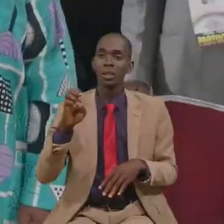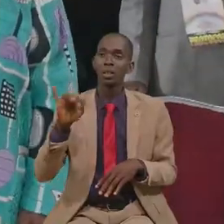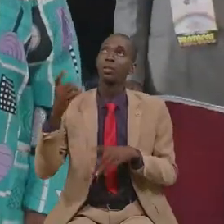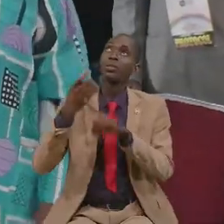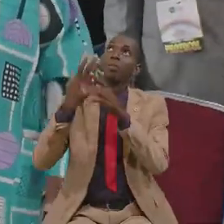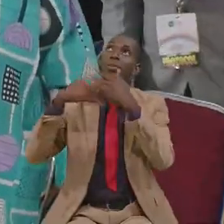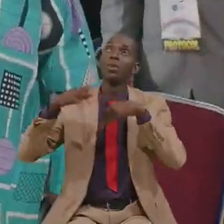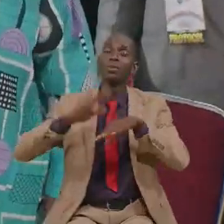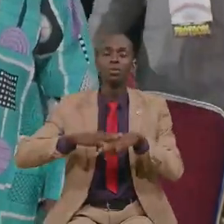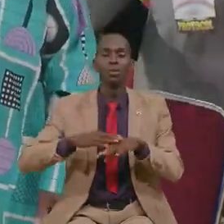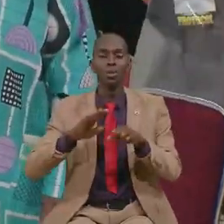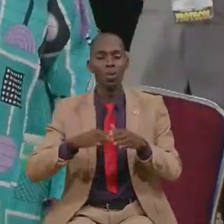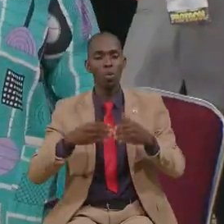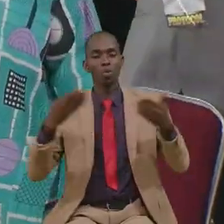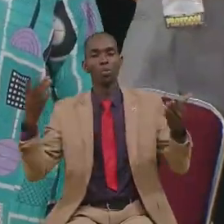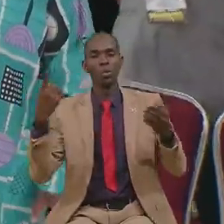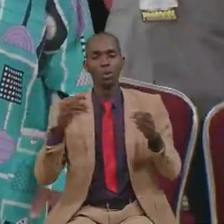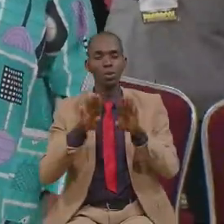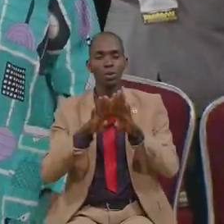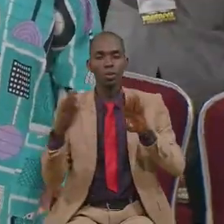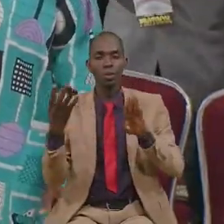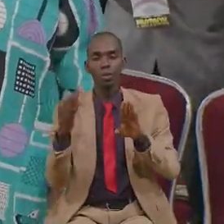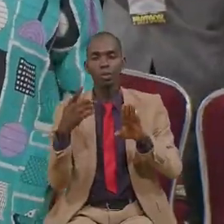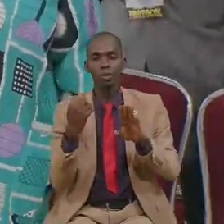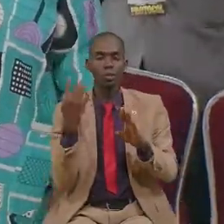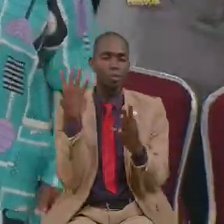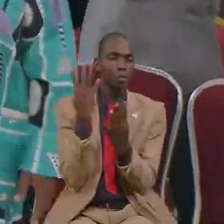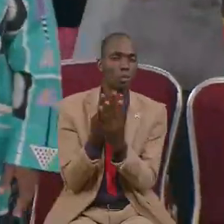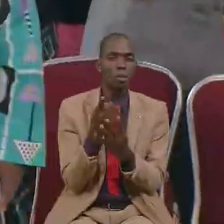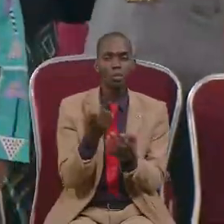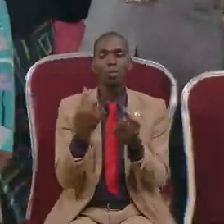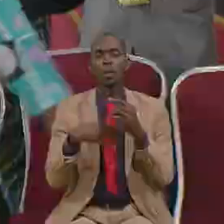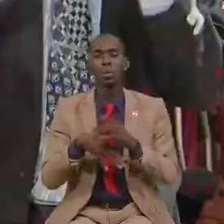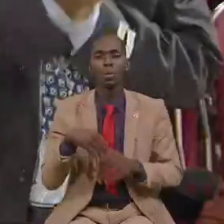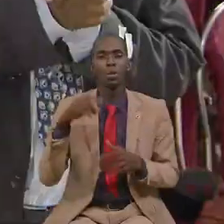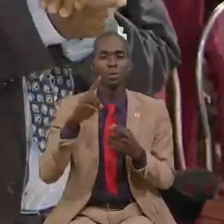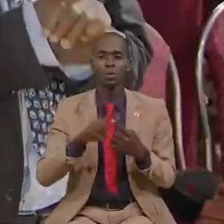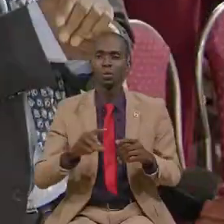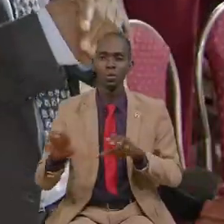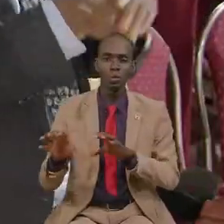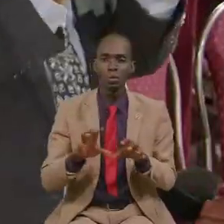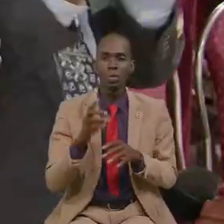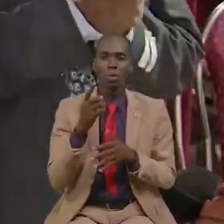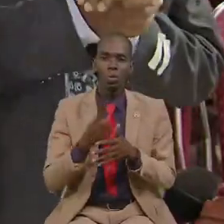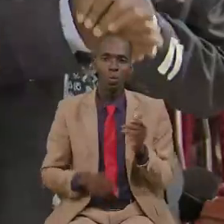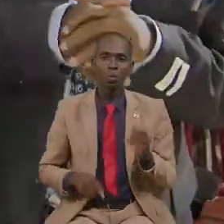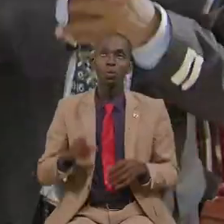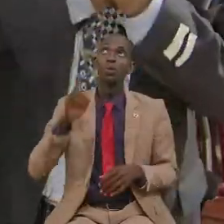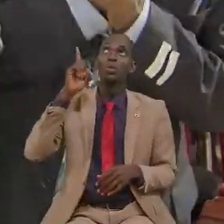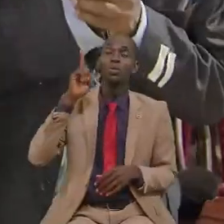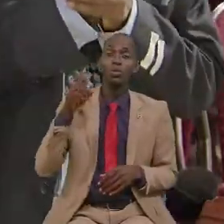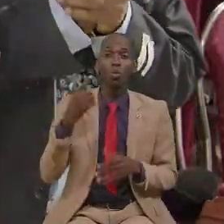prison, and you come out to do what you were created to do.